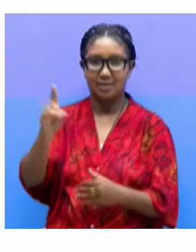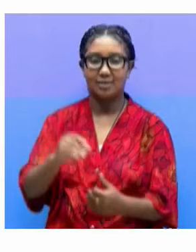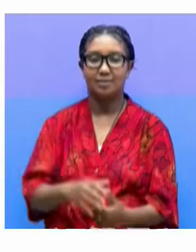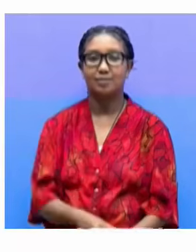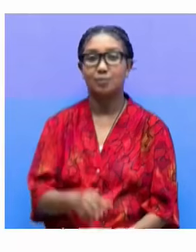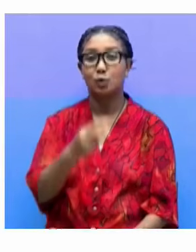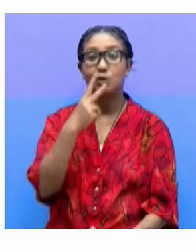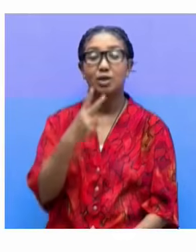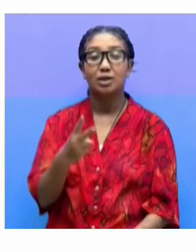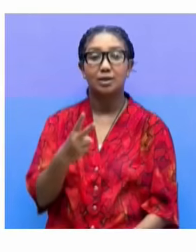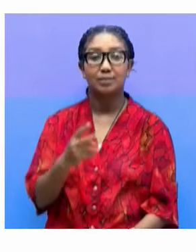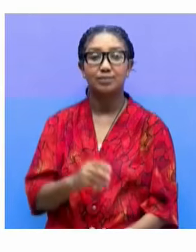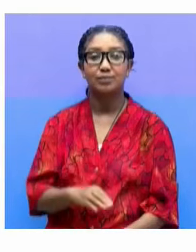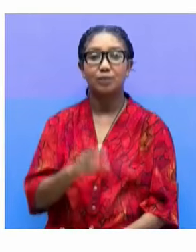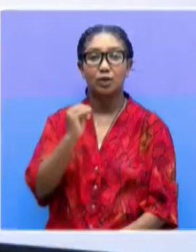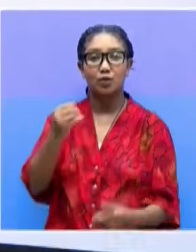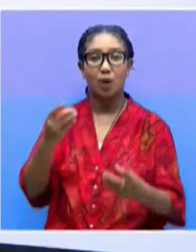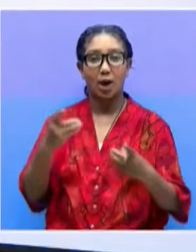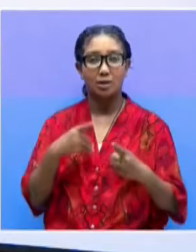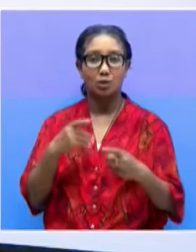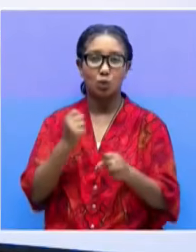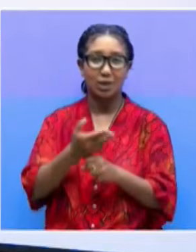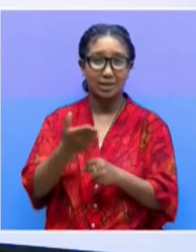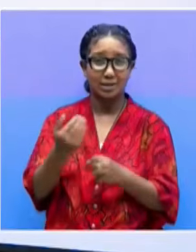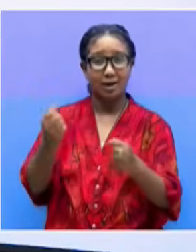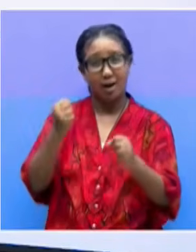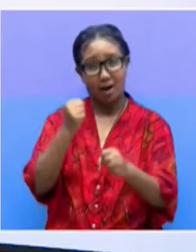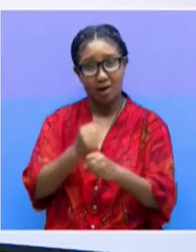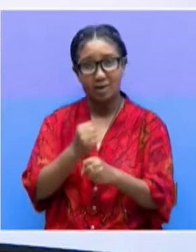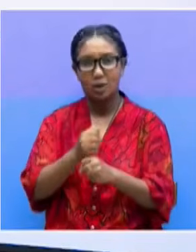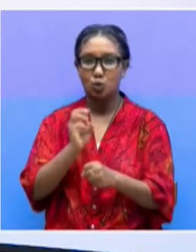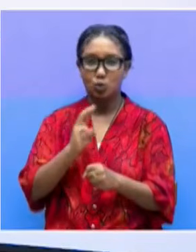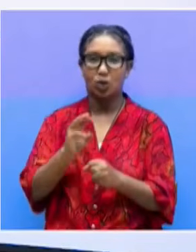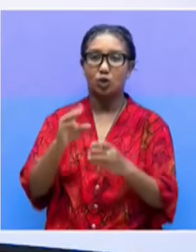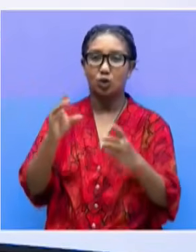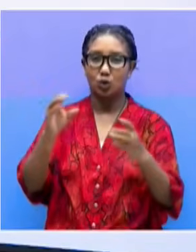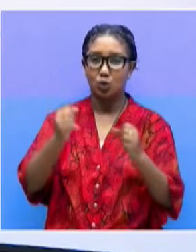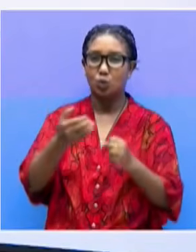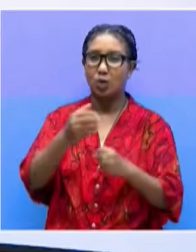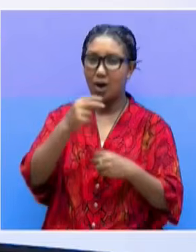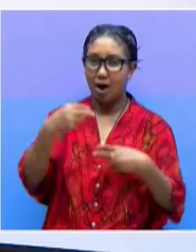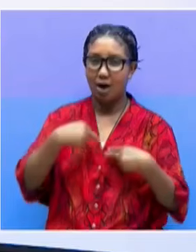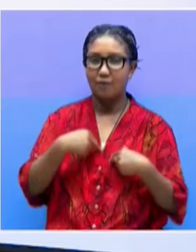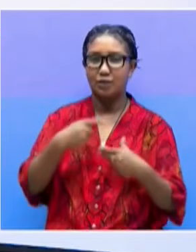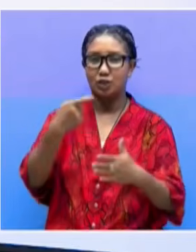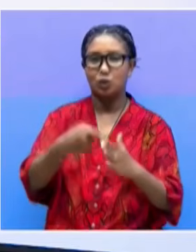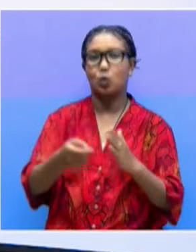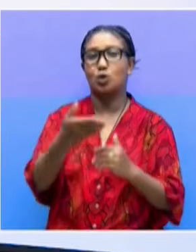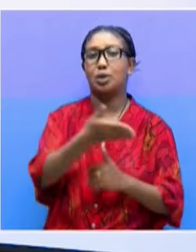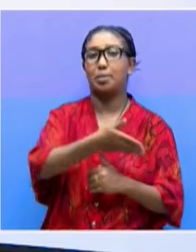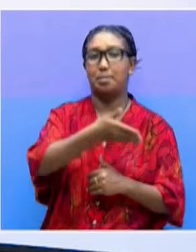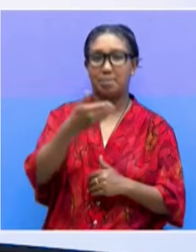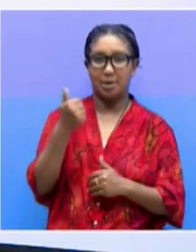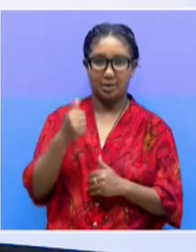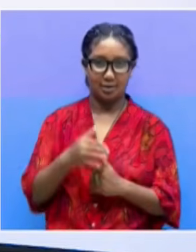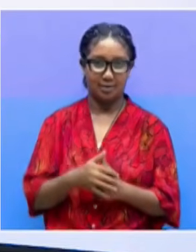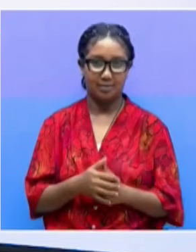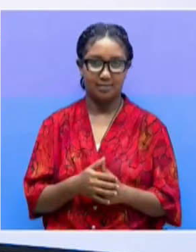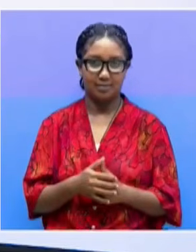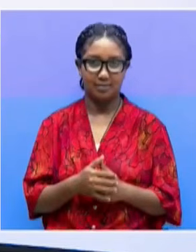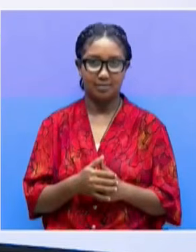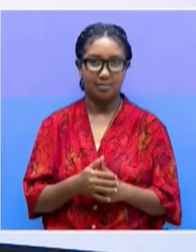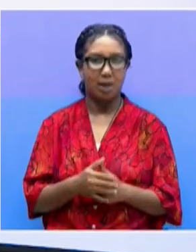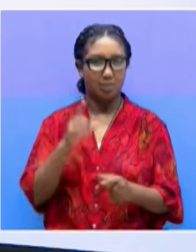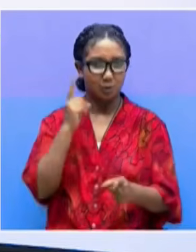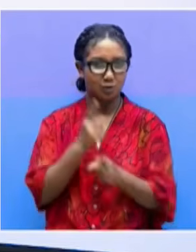You see? If we had worked hard, we could have scored better. I